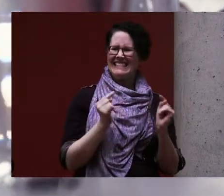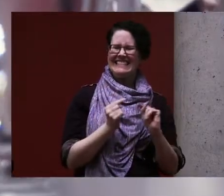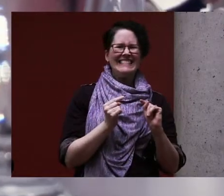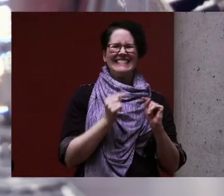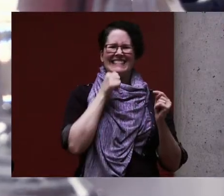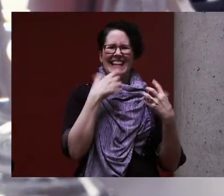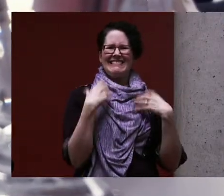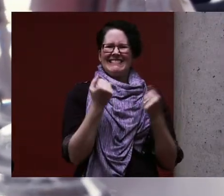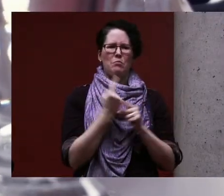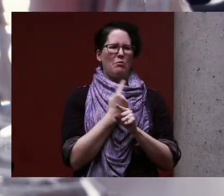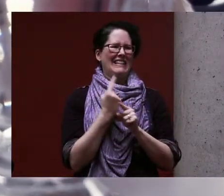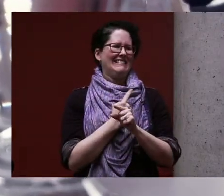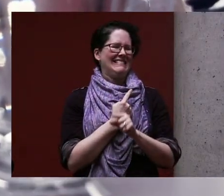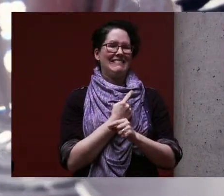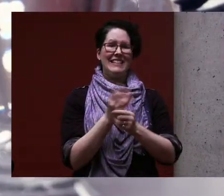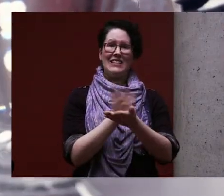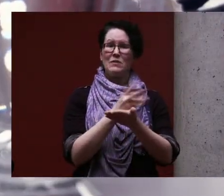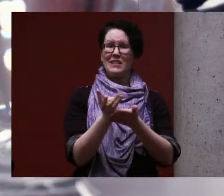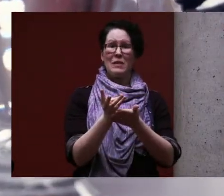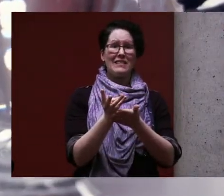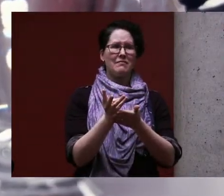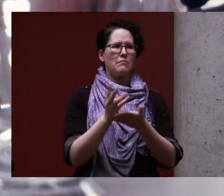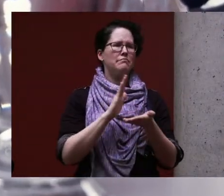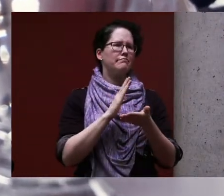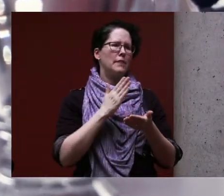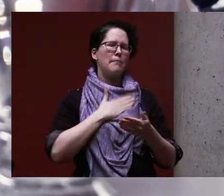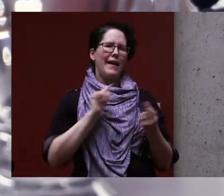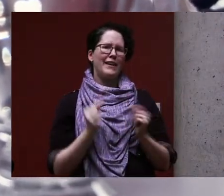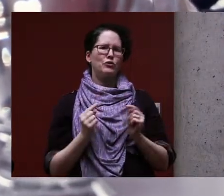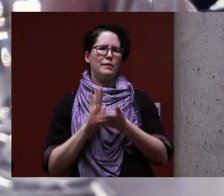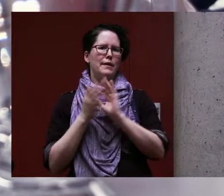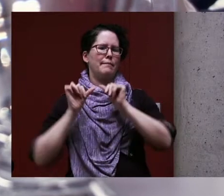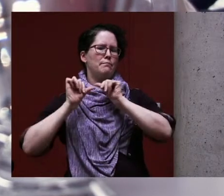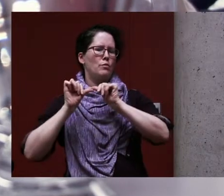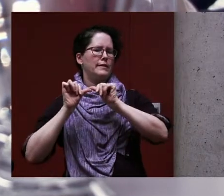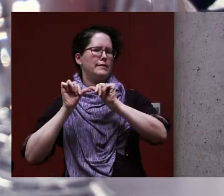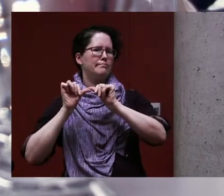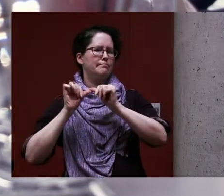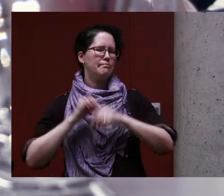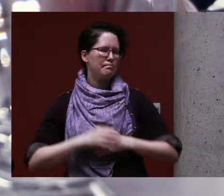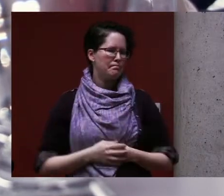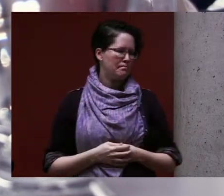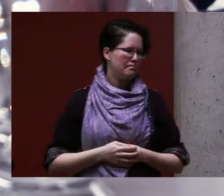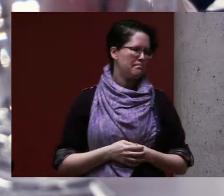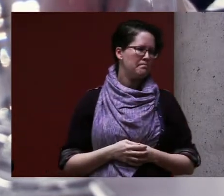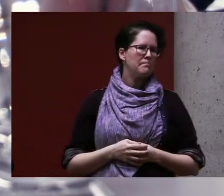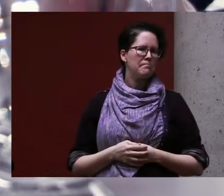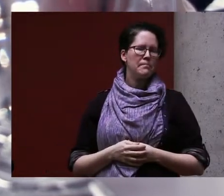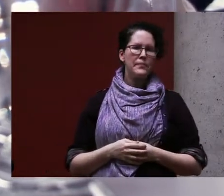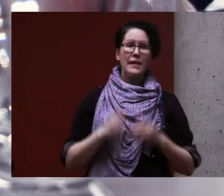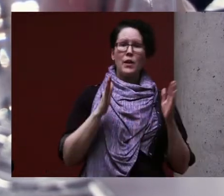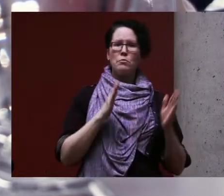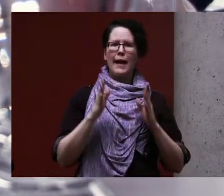6-week recovery period was probably going to become permanent. Therefore, I needed to make alternative plans